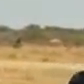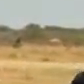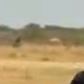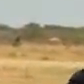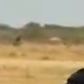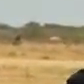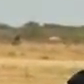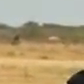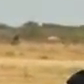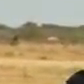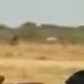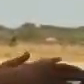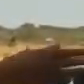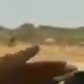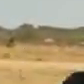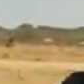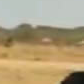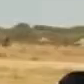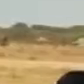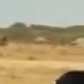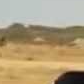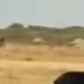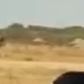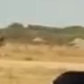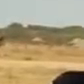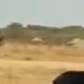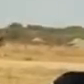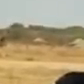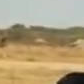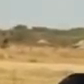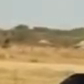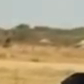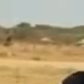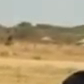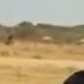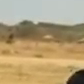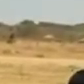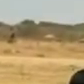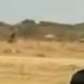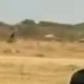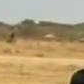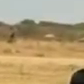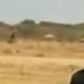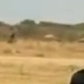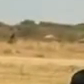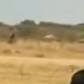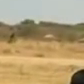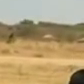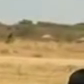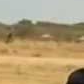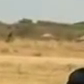Tinaruza my election. Sina kuyembe keza kutangalufu. Kwa namena kambi ya mfanga,